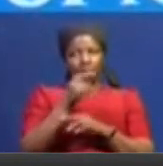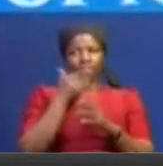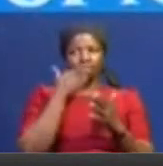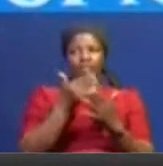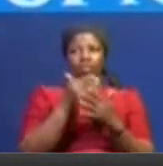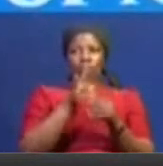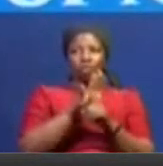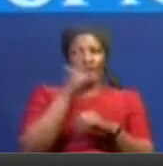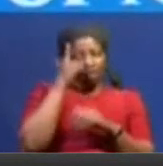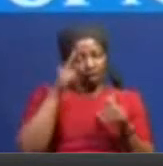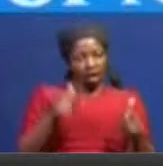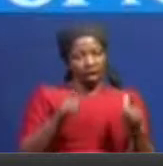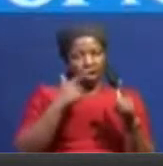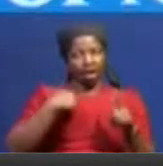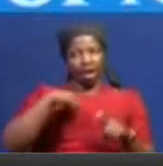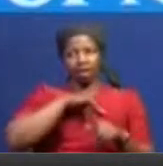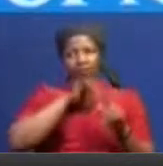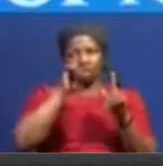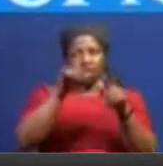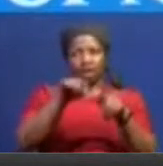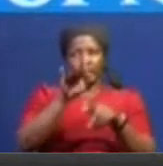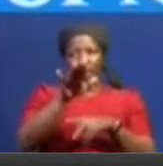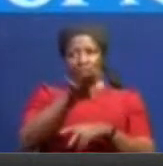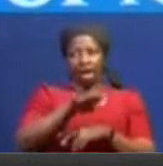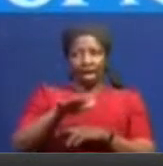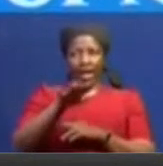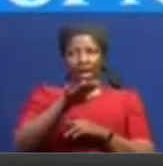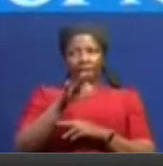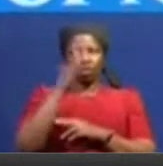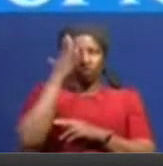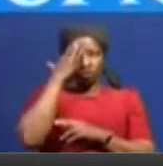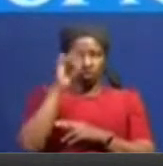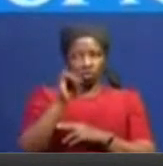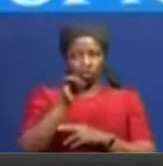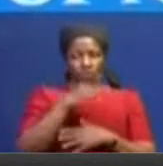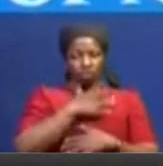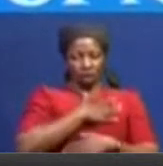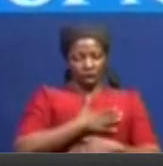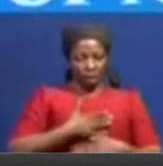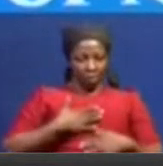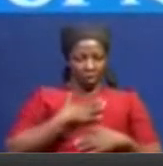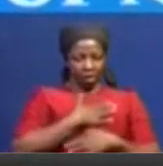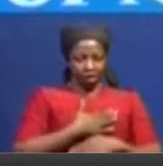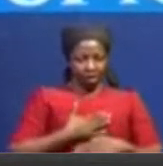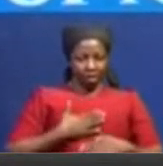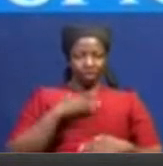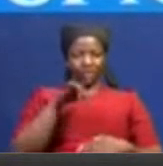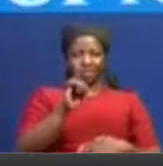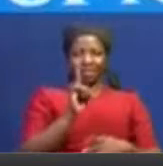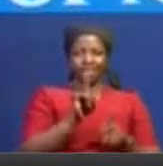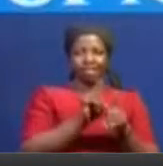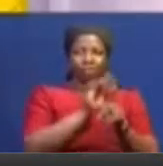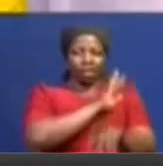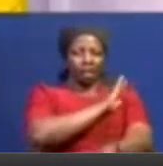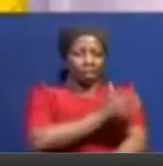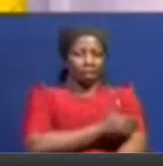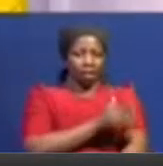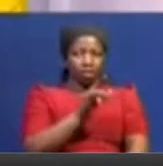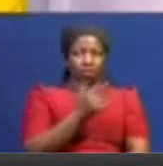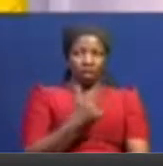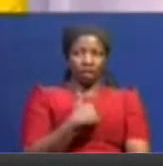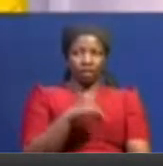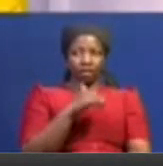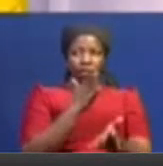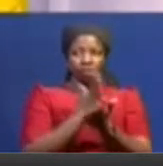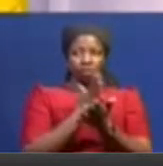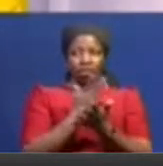us to come into your space, to know you, to appreciate who you are and the capacity that you have. And we indeed